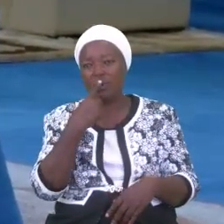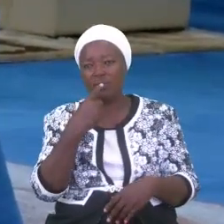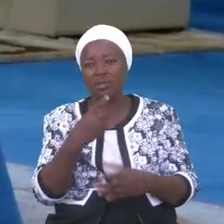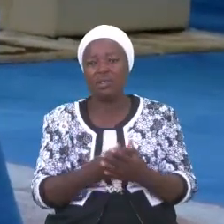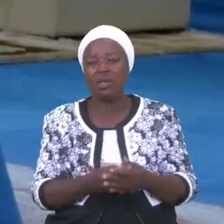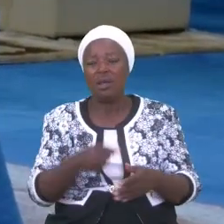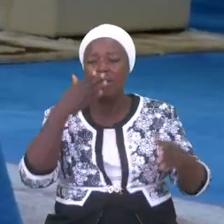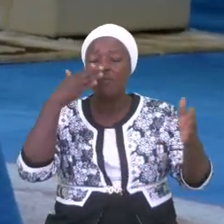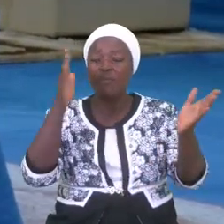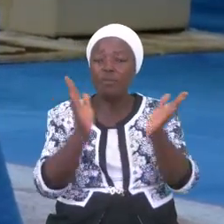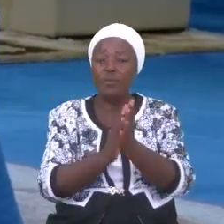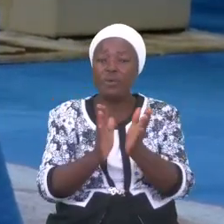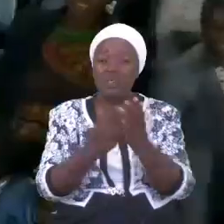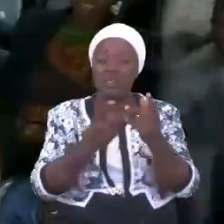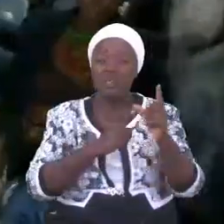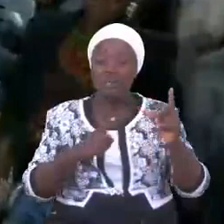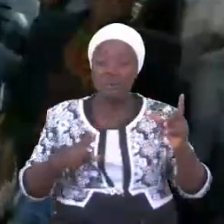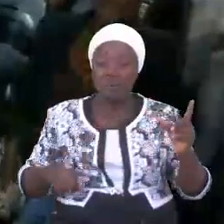Praise the Lord.